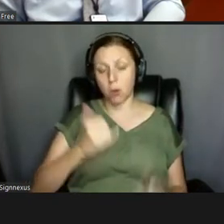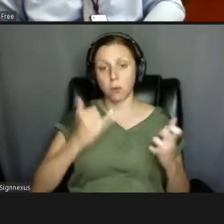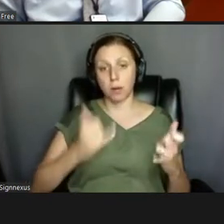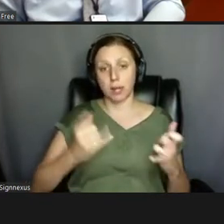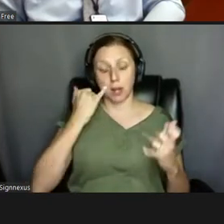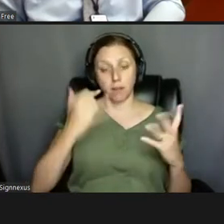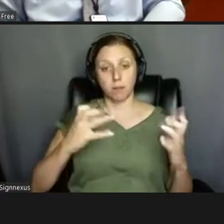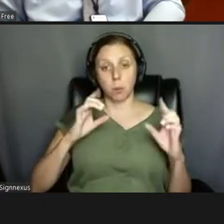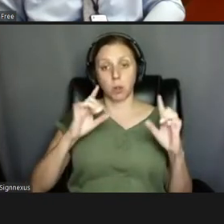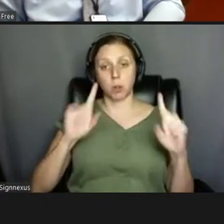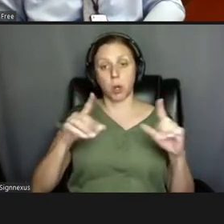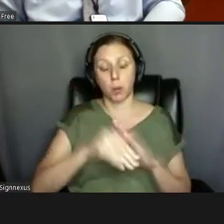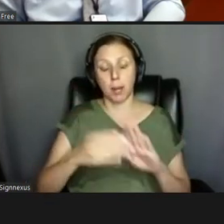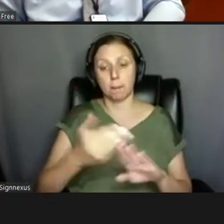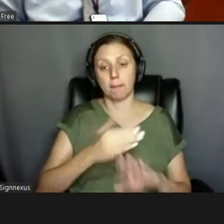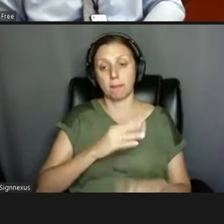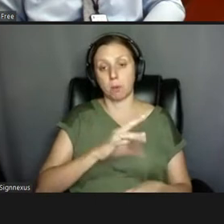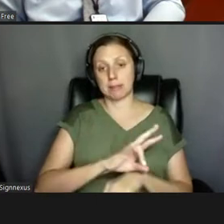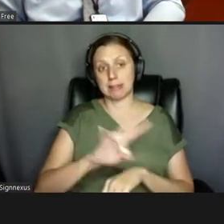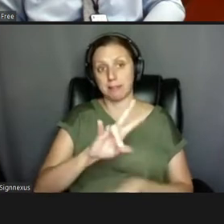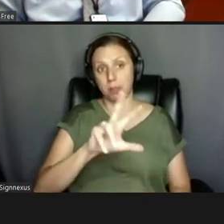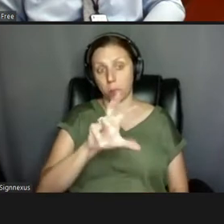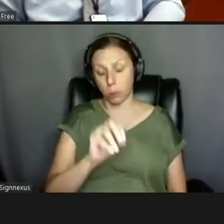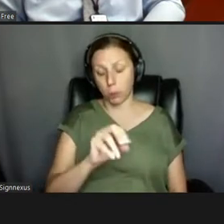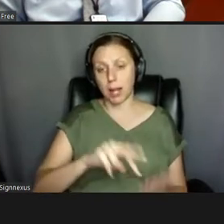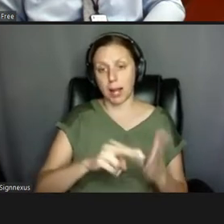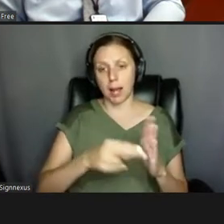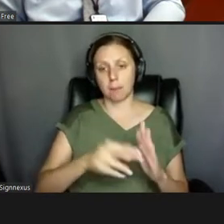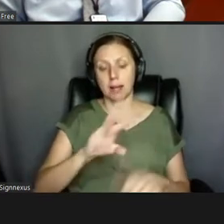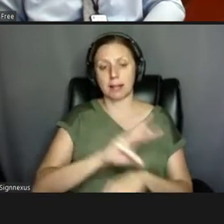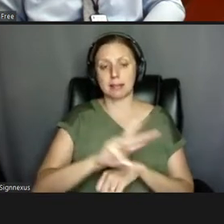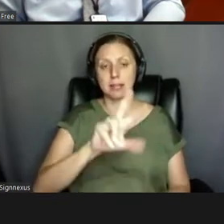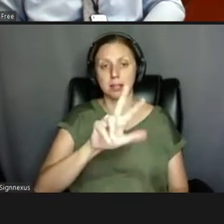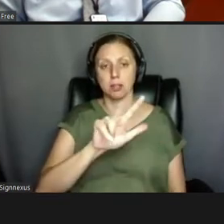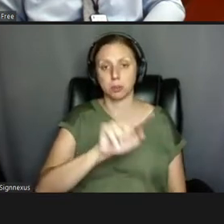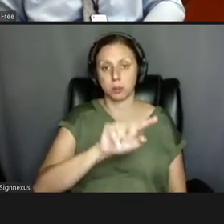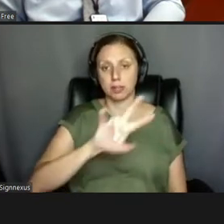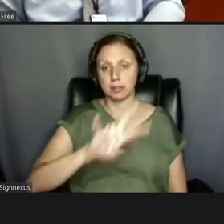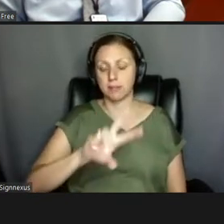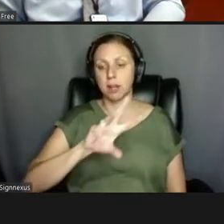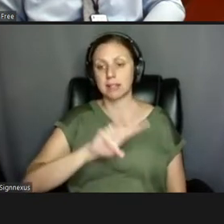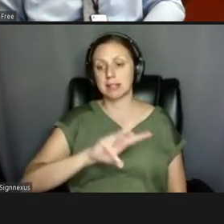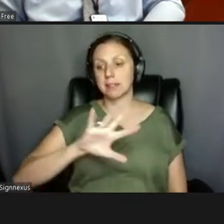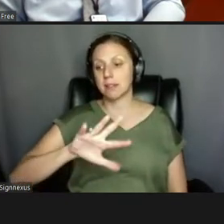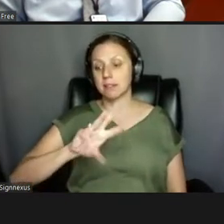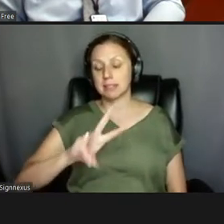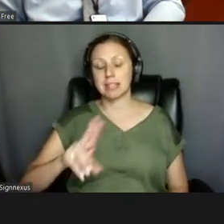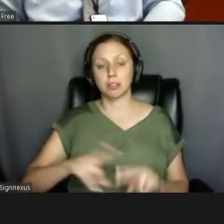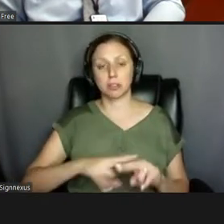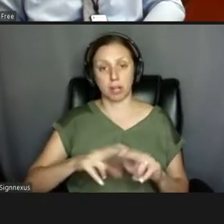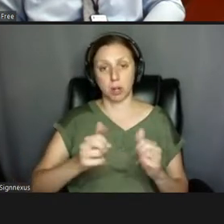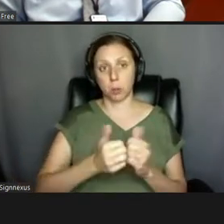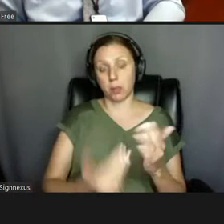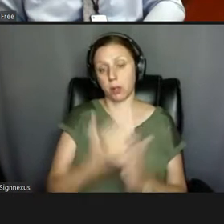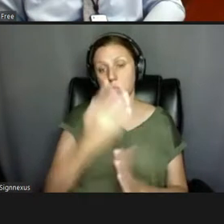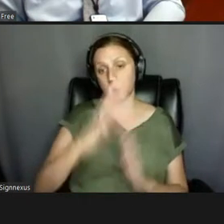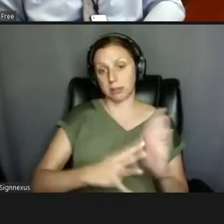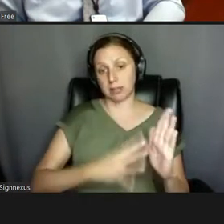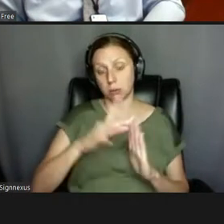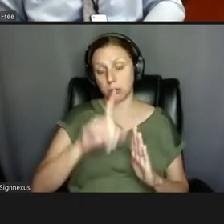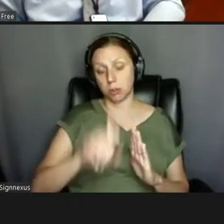want to get in before 7:30, you can make a 6:27 or a 6:56 train. With the new schedule, you'll have to